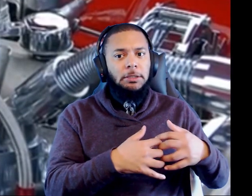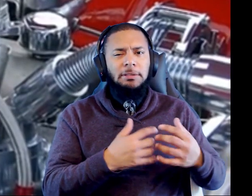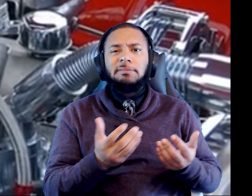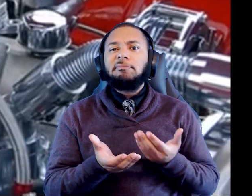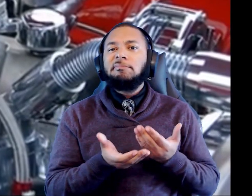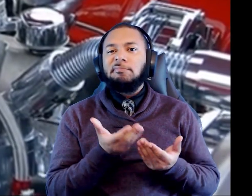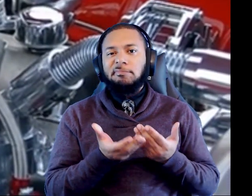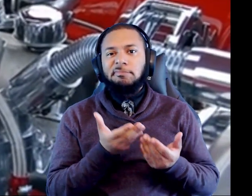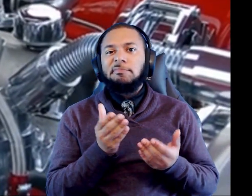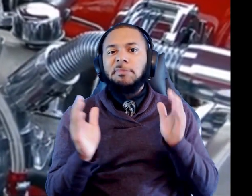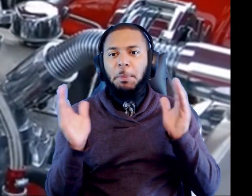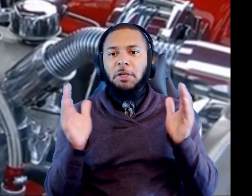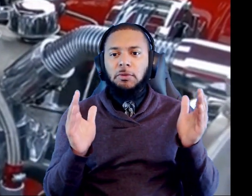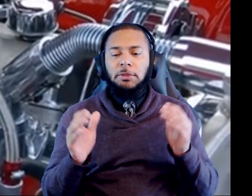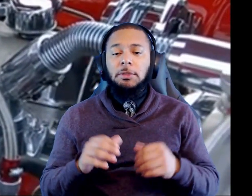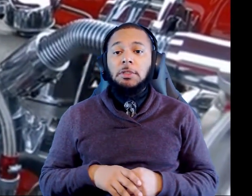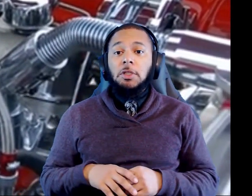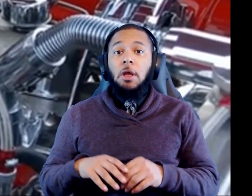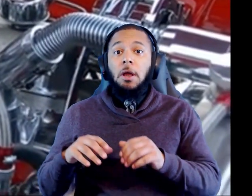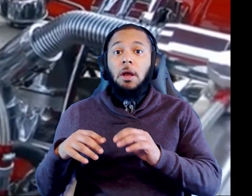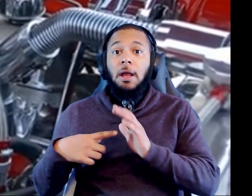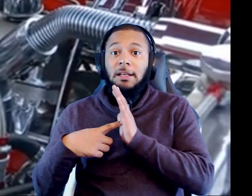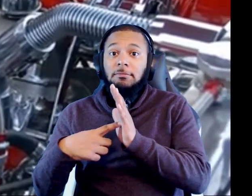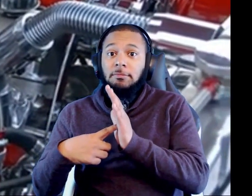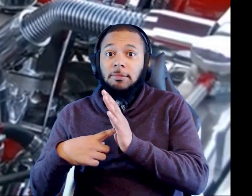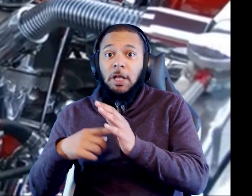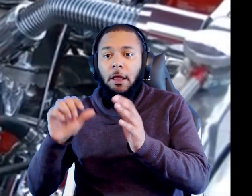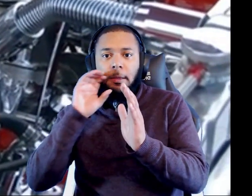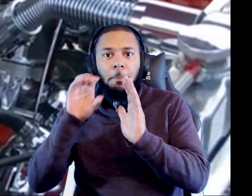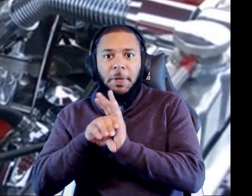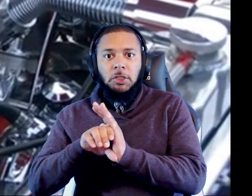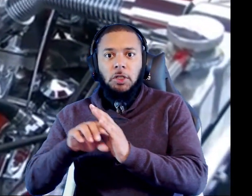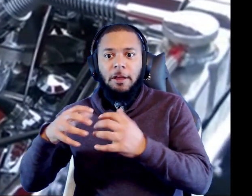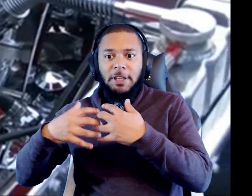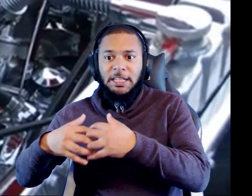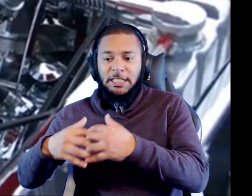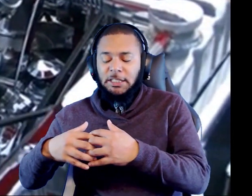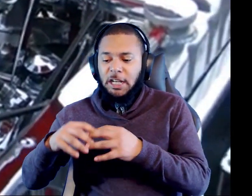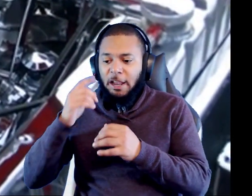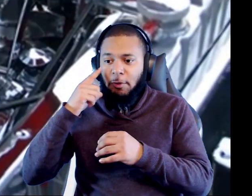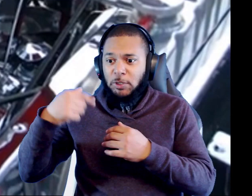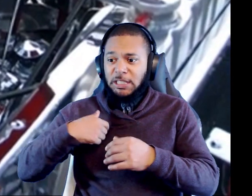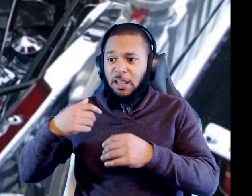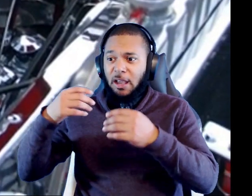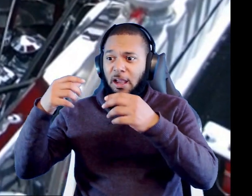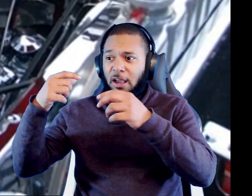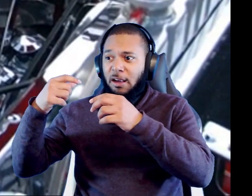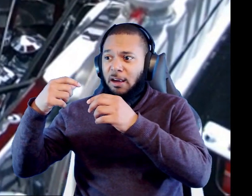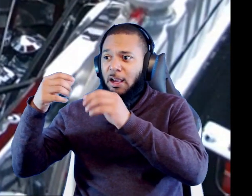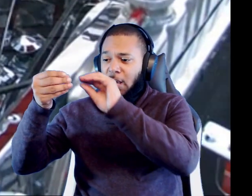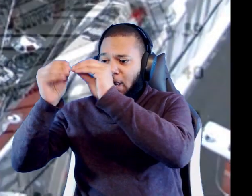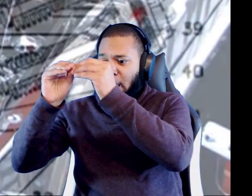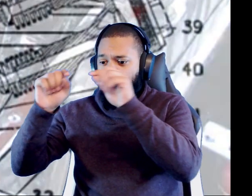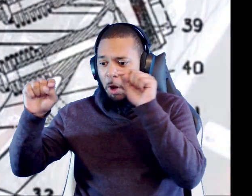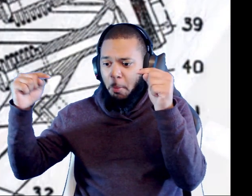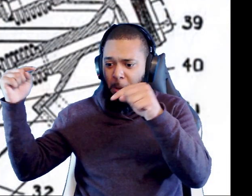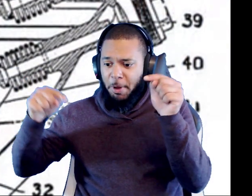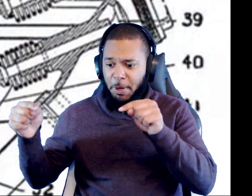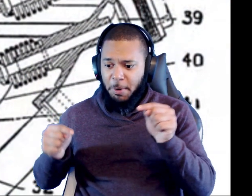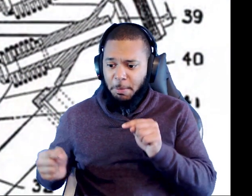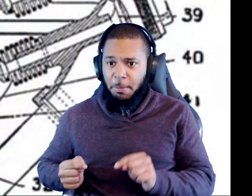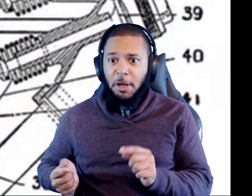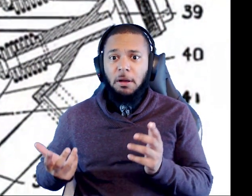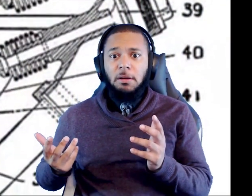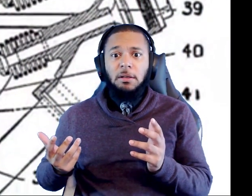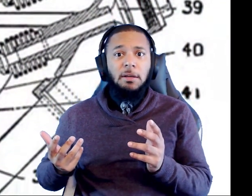comparison. If you look at a diagram of a car engine and you're trying to fix it, you don't know much about the parts names or what they do, you could have a diagram in front of you and you